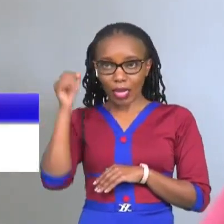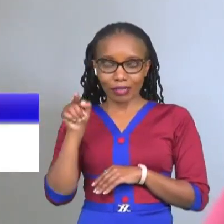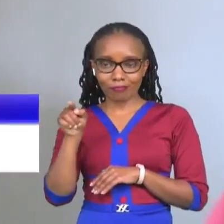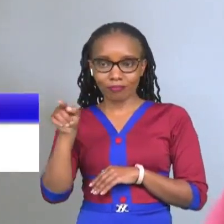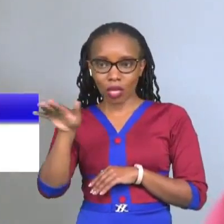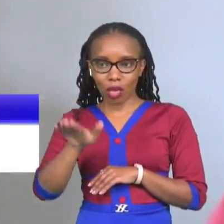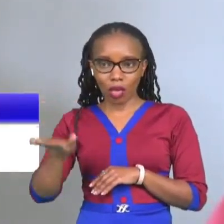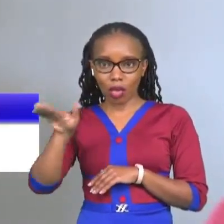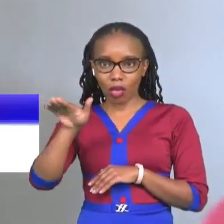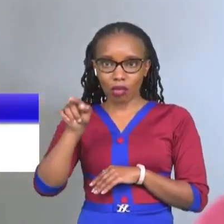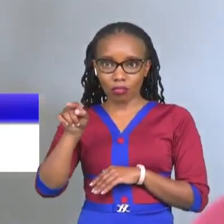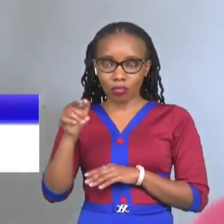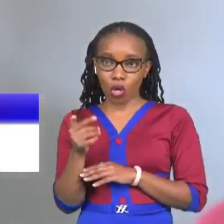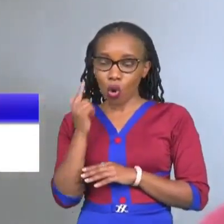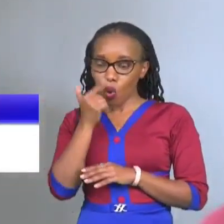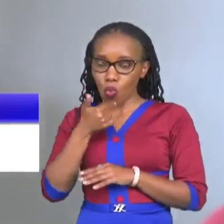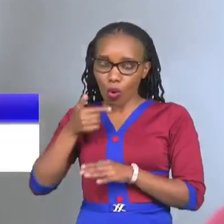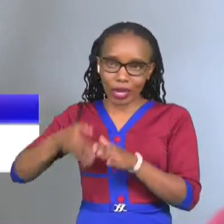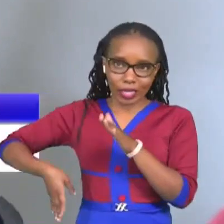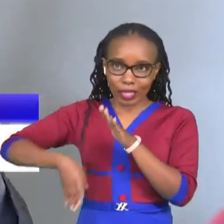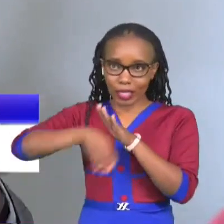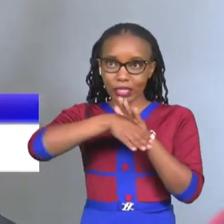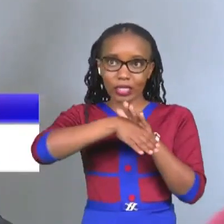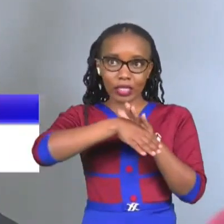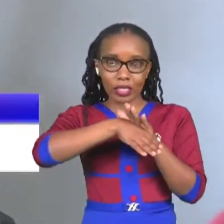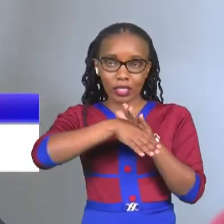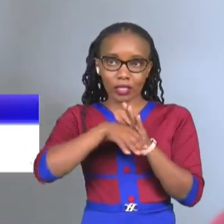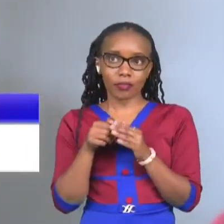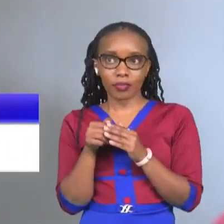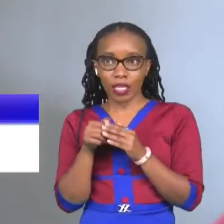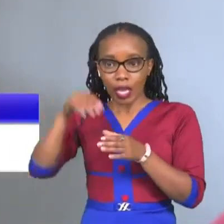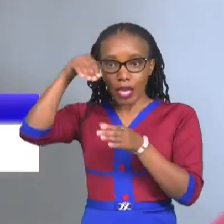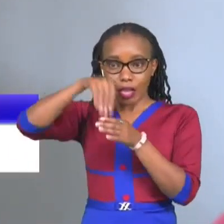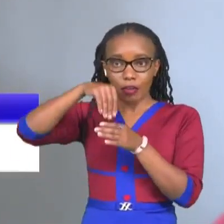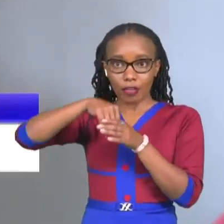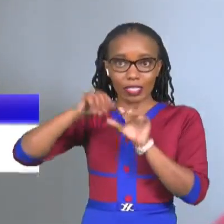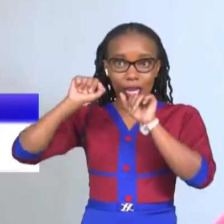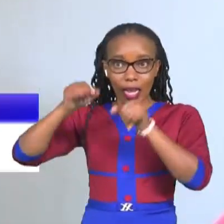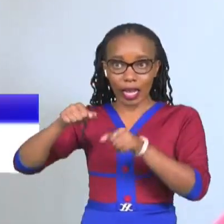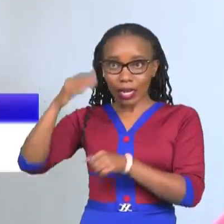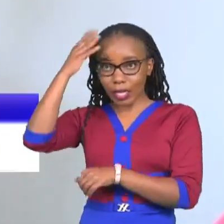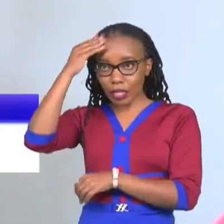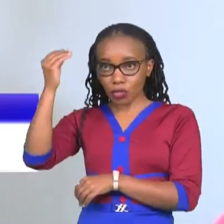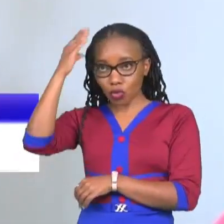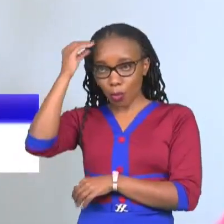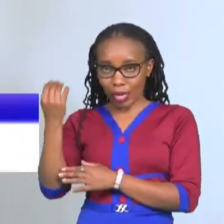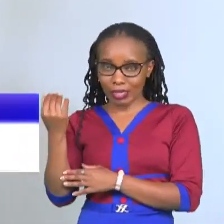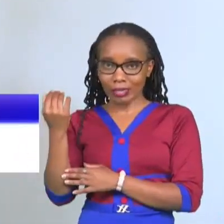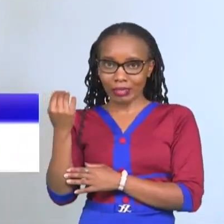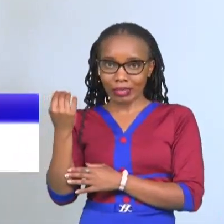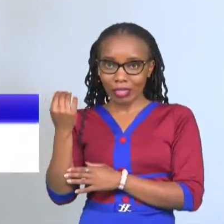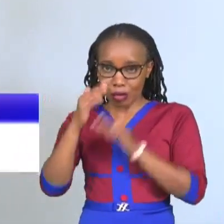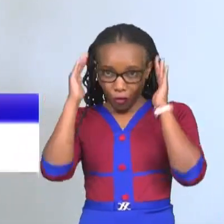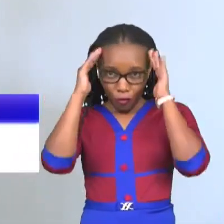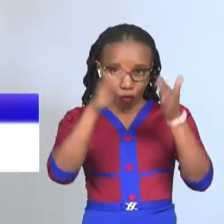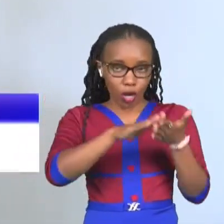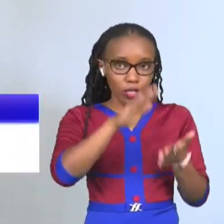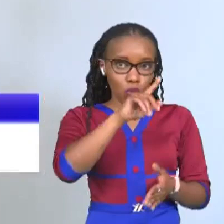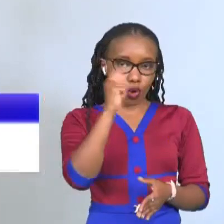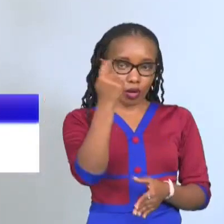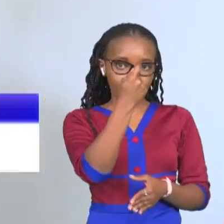were displaced from Somalia, although they're now investing again in Somalia, invested a lot in Kenya. So from